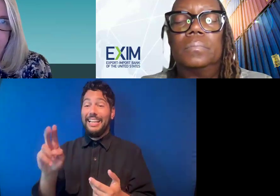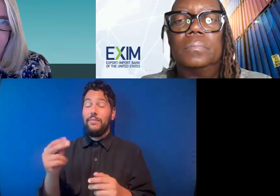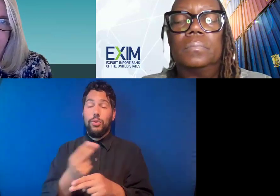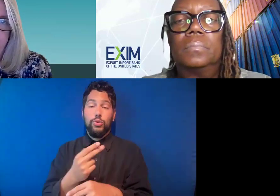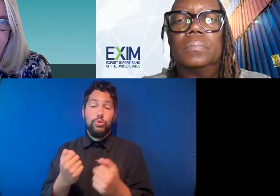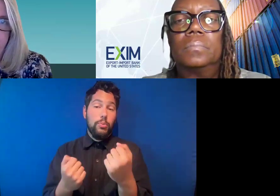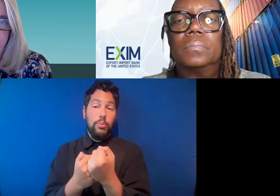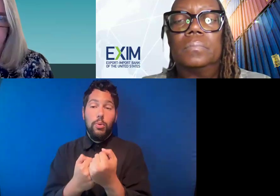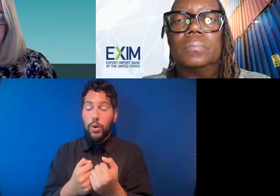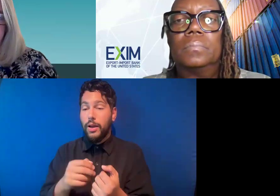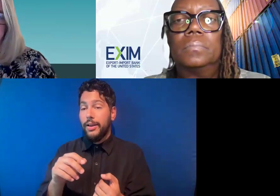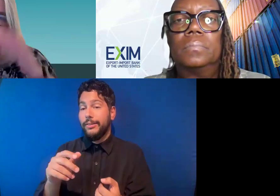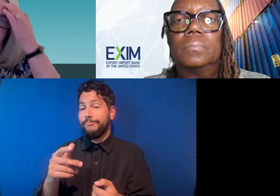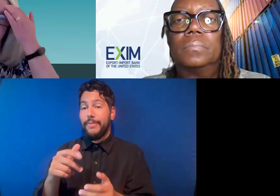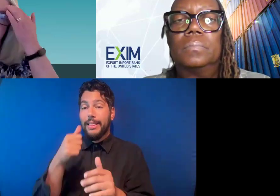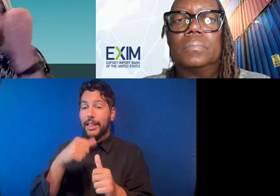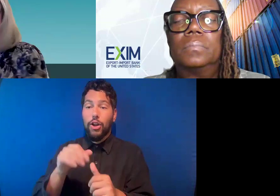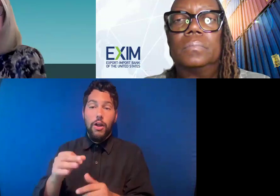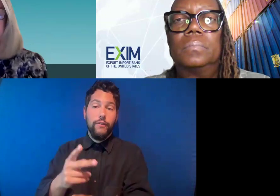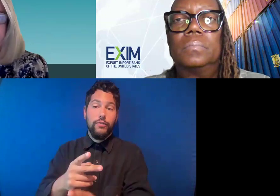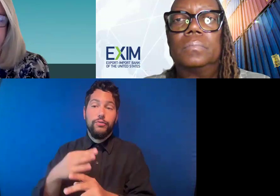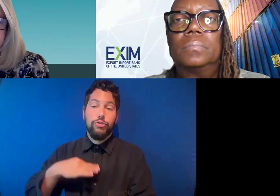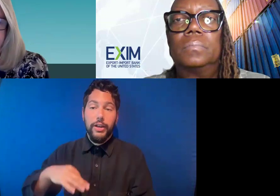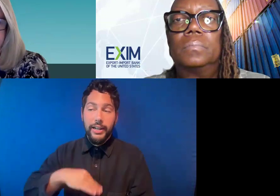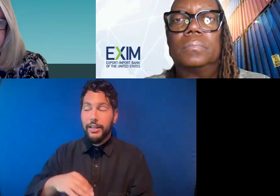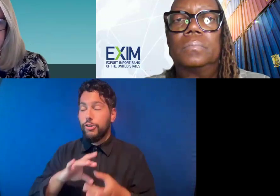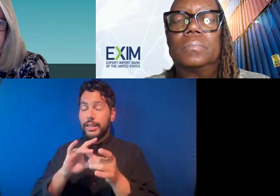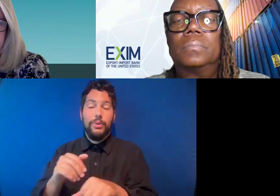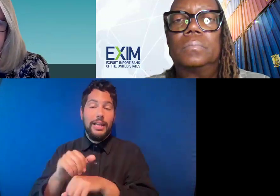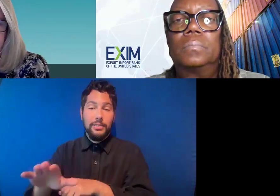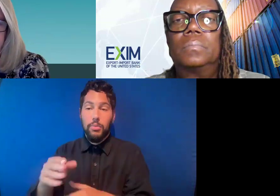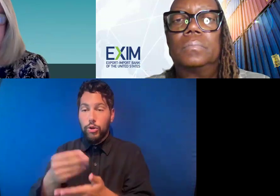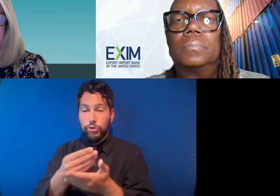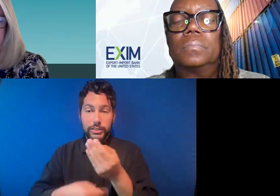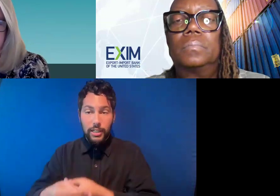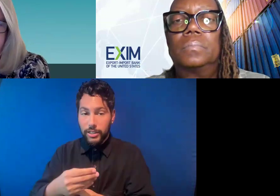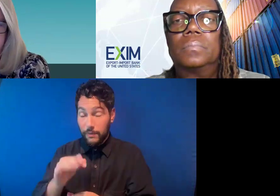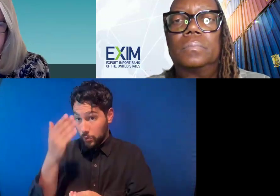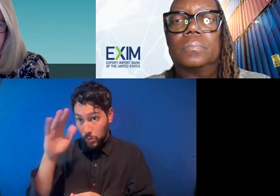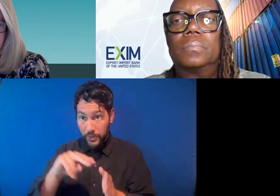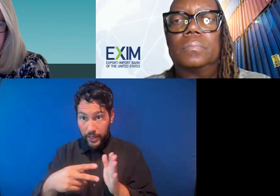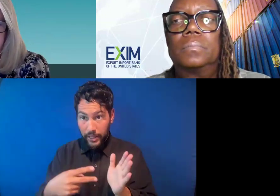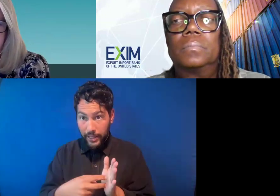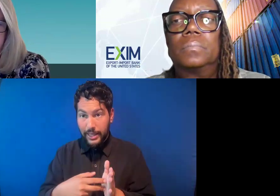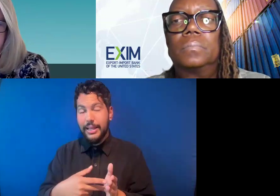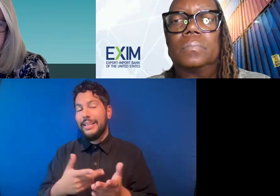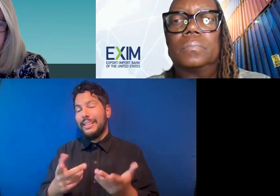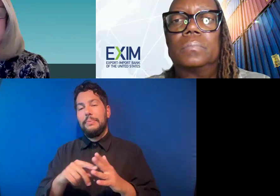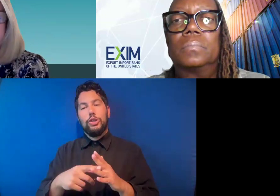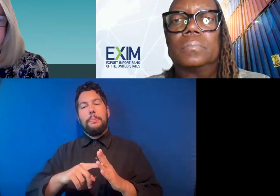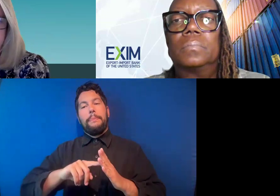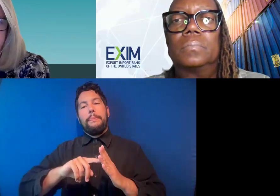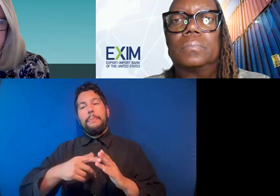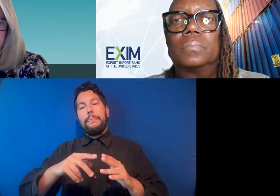support a standby letter of credit related to export transactions. If you don't know what that means, then you're probably at the very beginning of